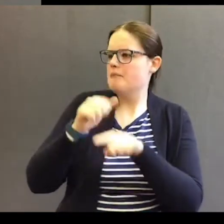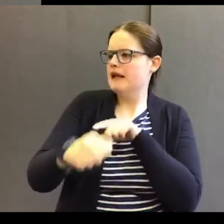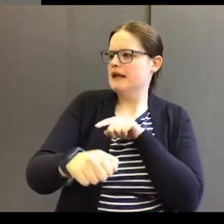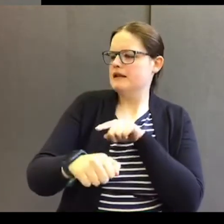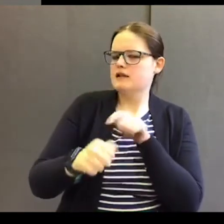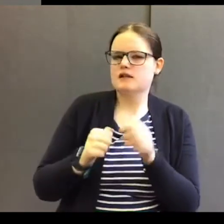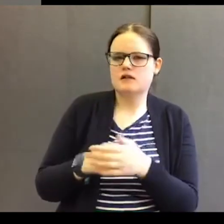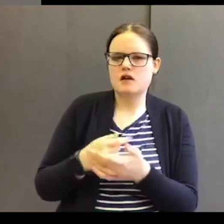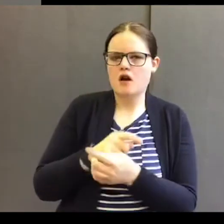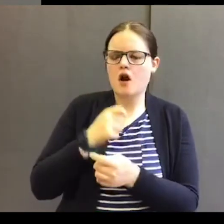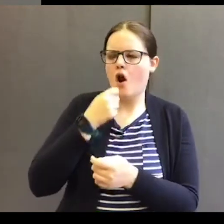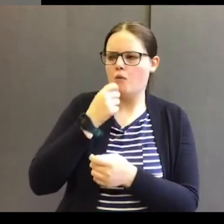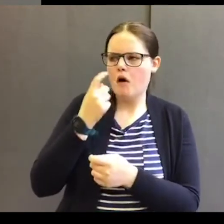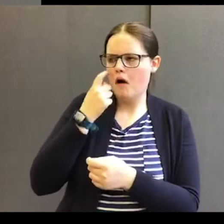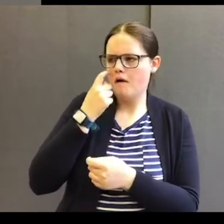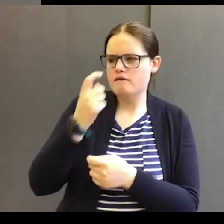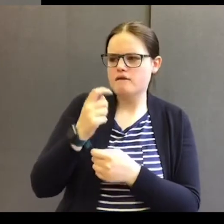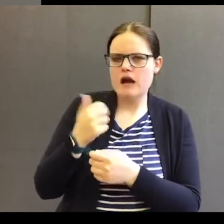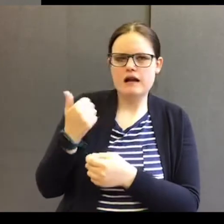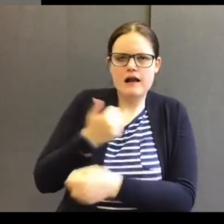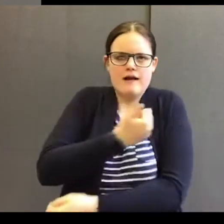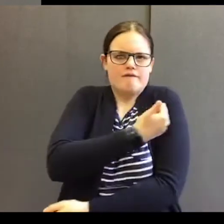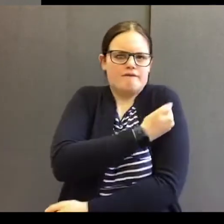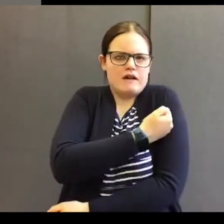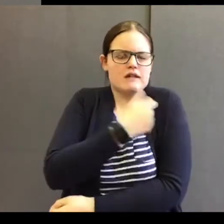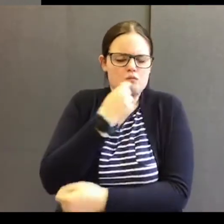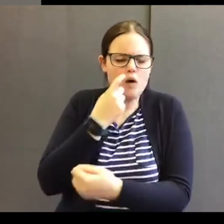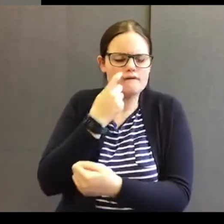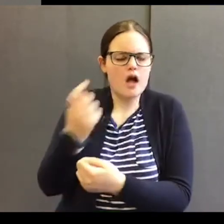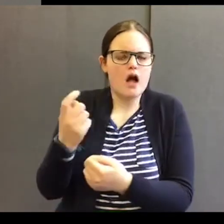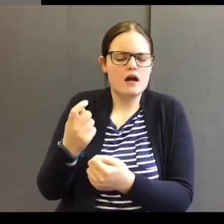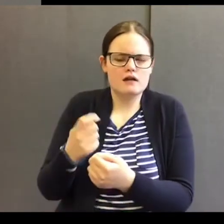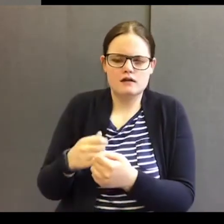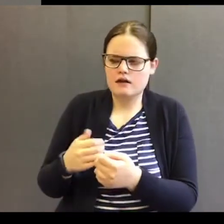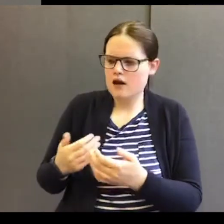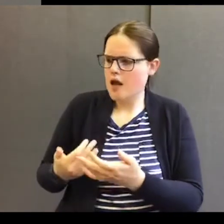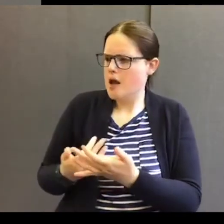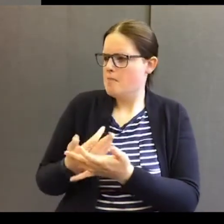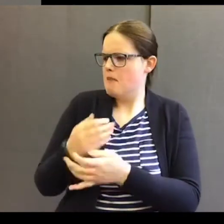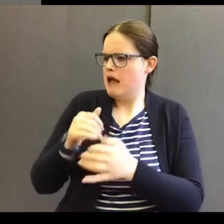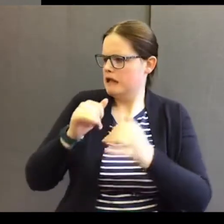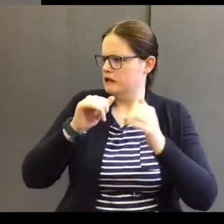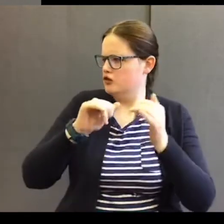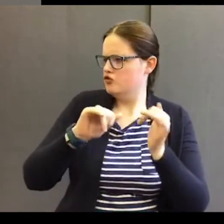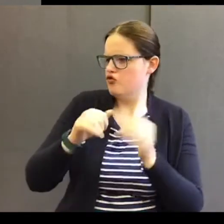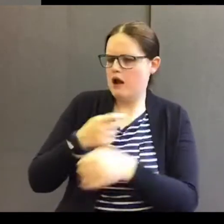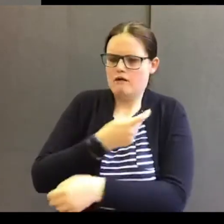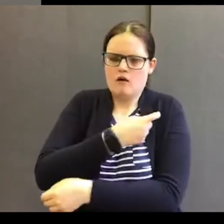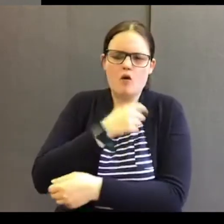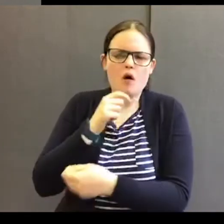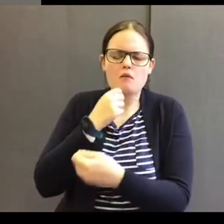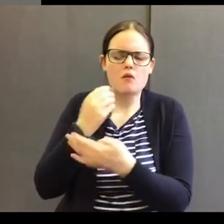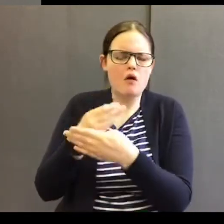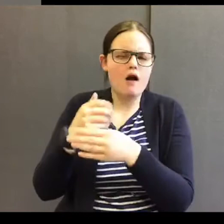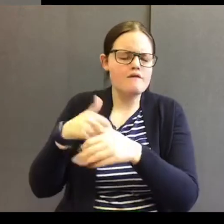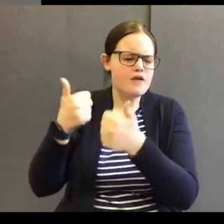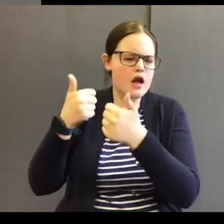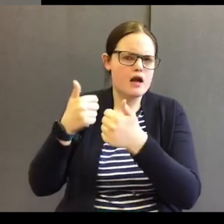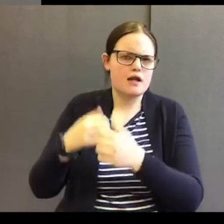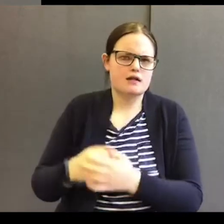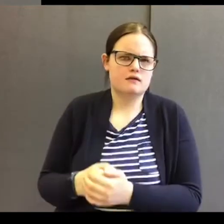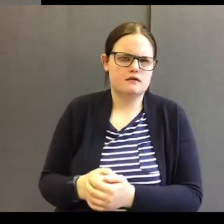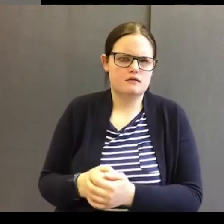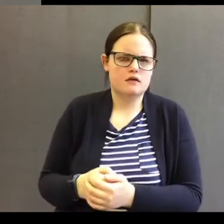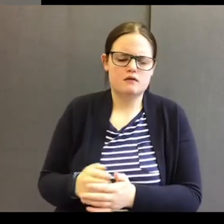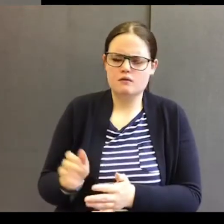can overcome. We'll find the vaccine. There's many in trial. One of them will